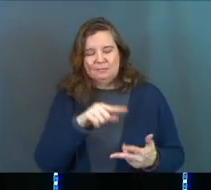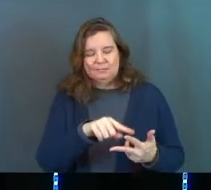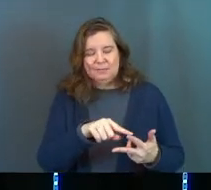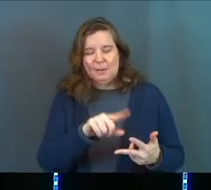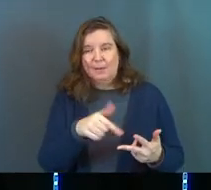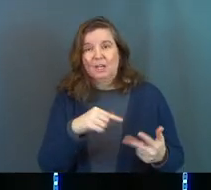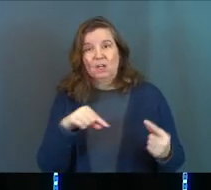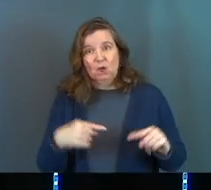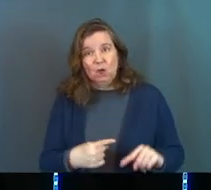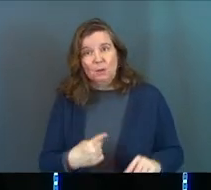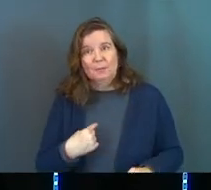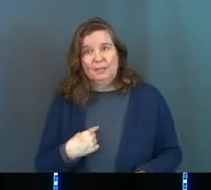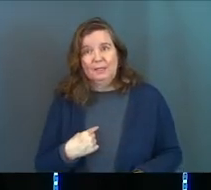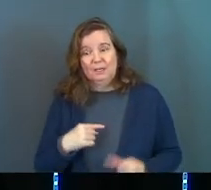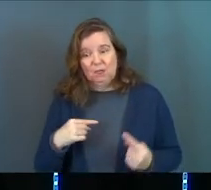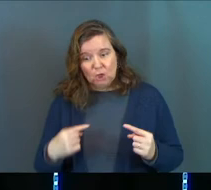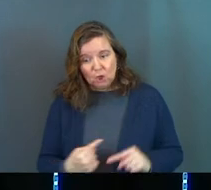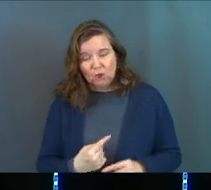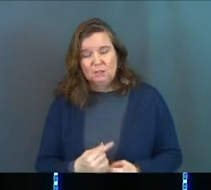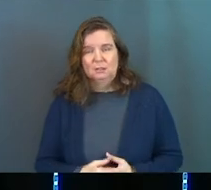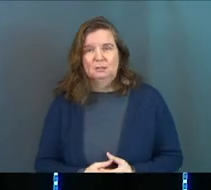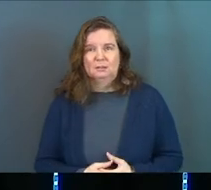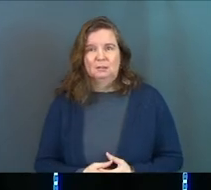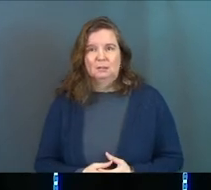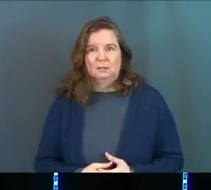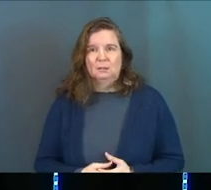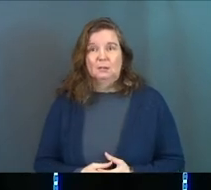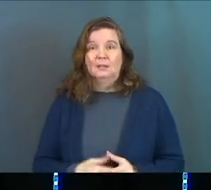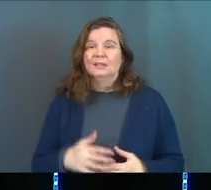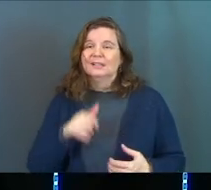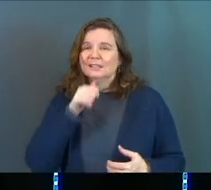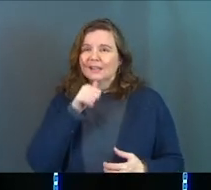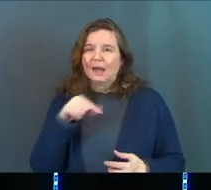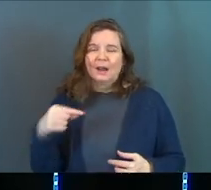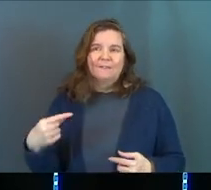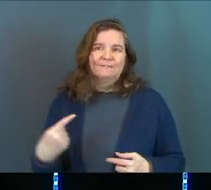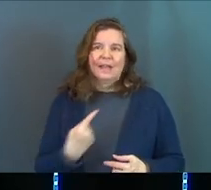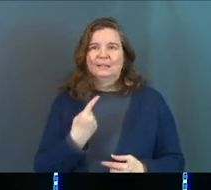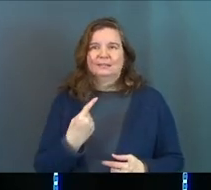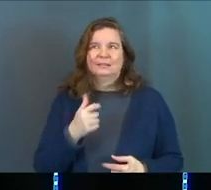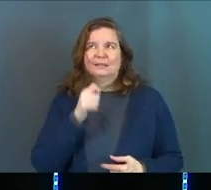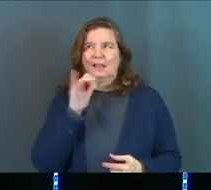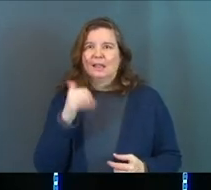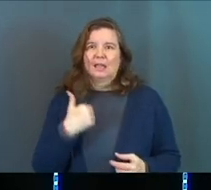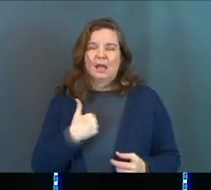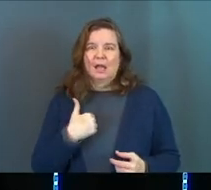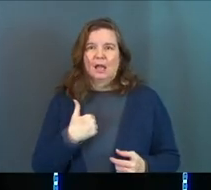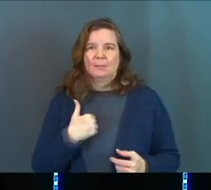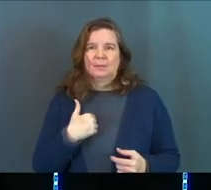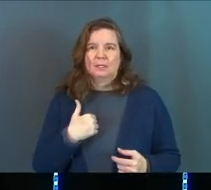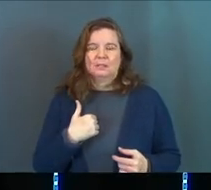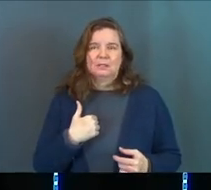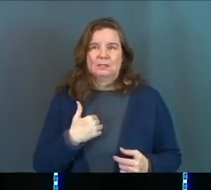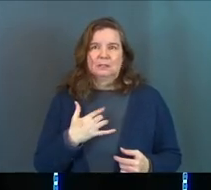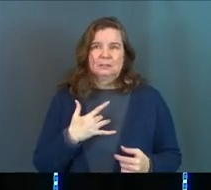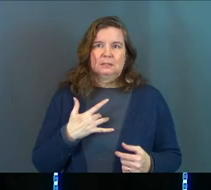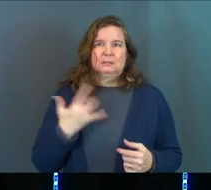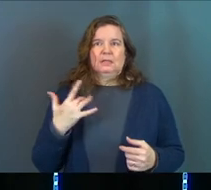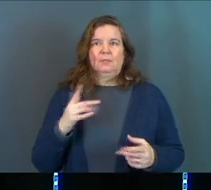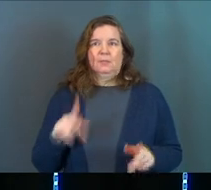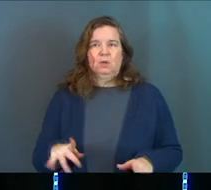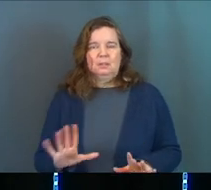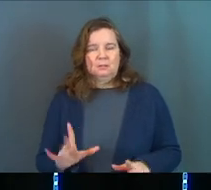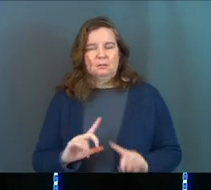She's like, but it just hurt me. It hurt. Not offended, Not like I'm this super brittle, super touchy